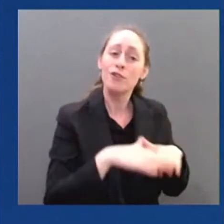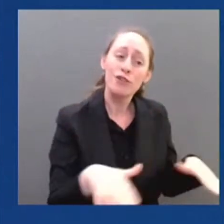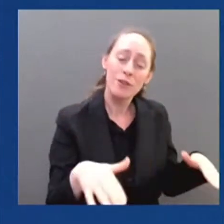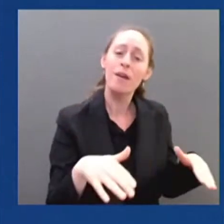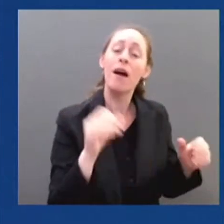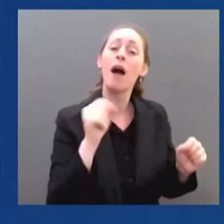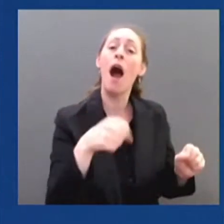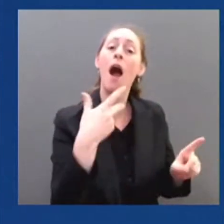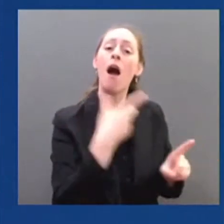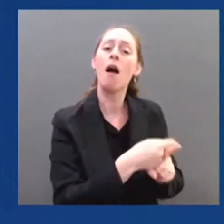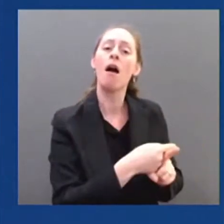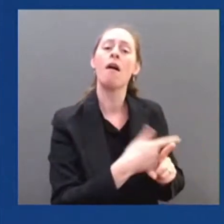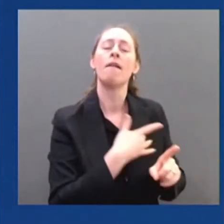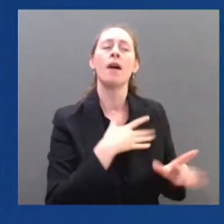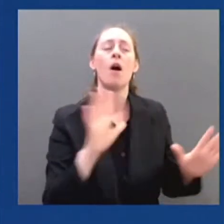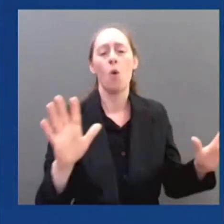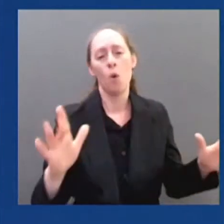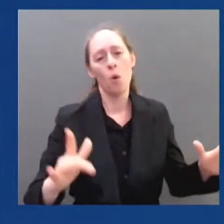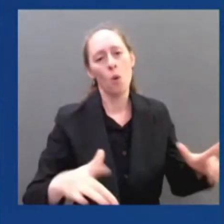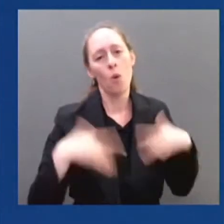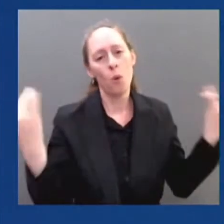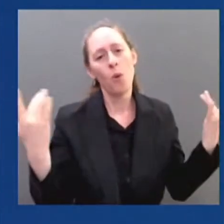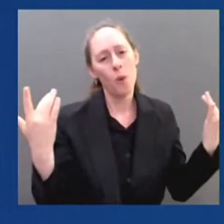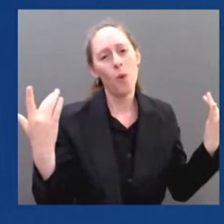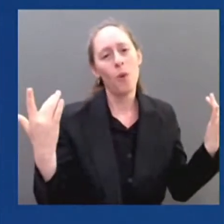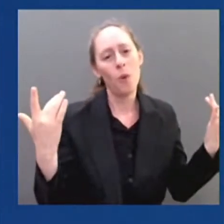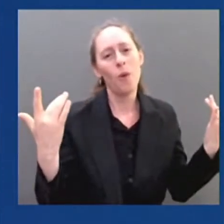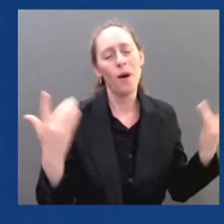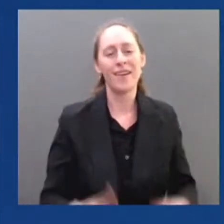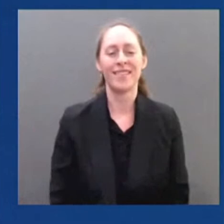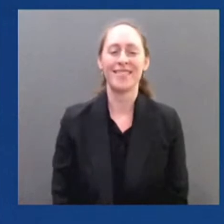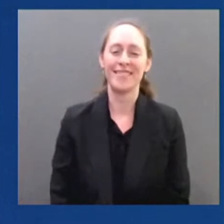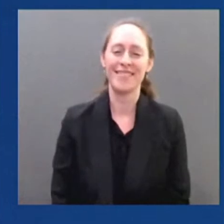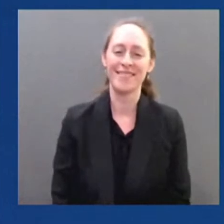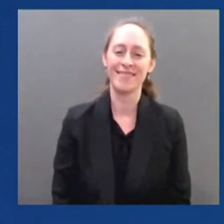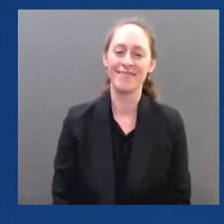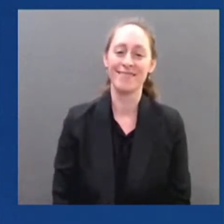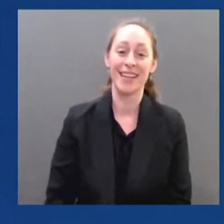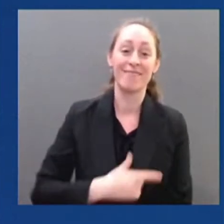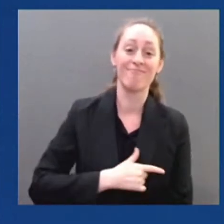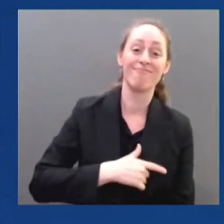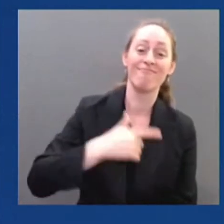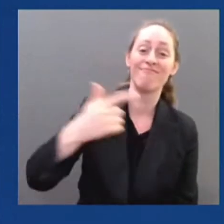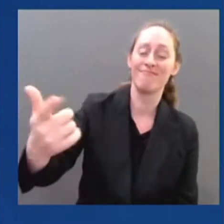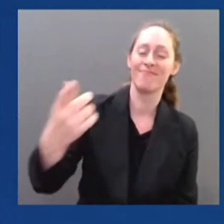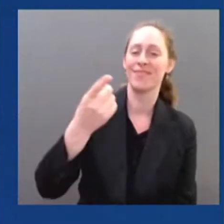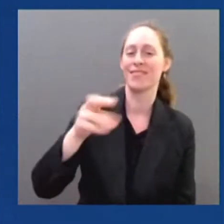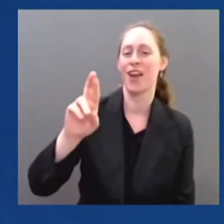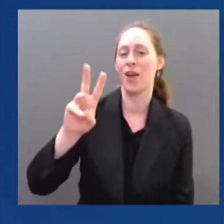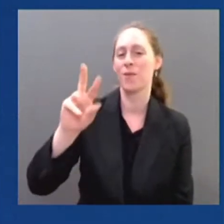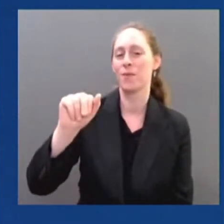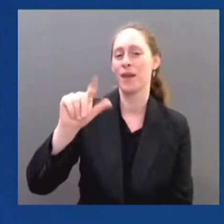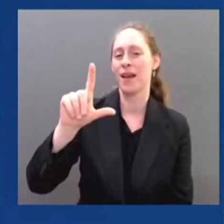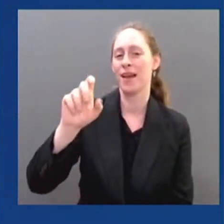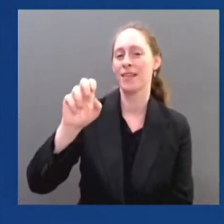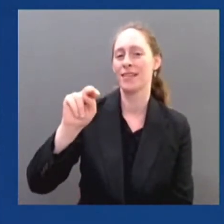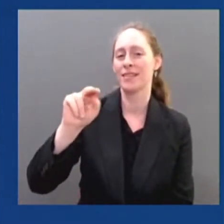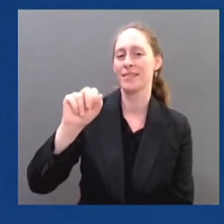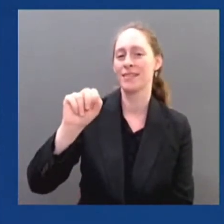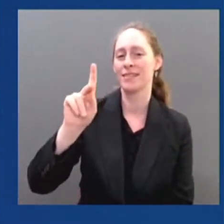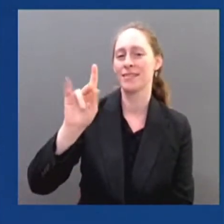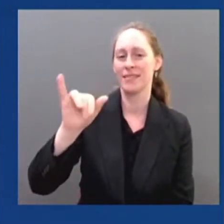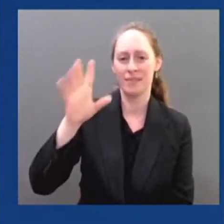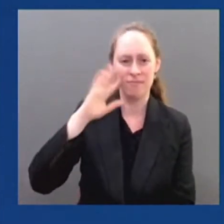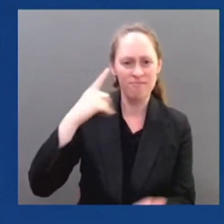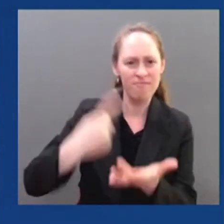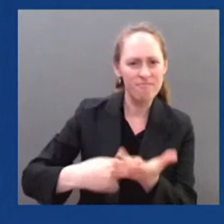with that, I'm going to turn it over to Dr. Rochelle Walensky, who will update us on the state of the pandemic and the importance of getting vaccinated, getting children vaccinated.